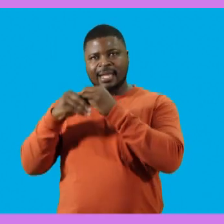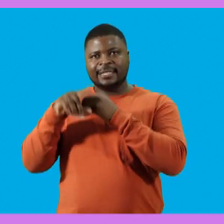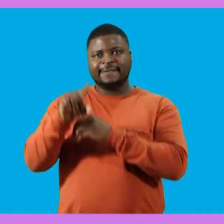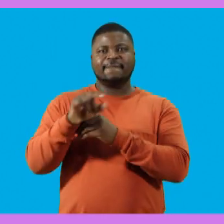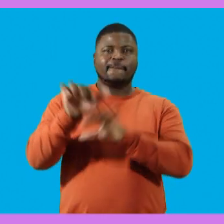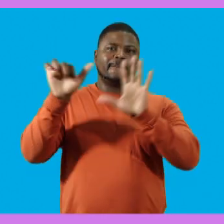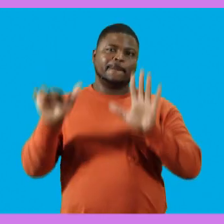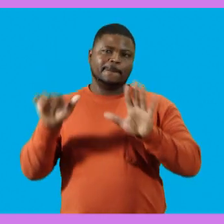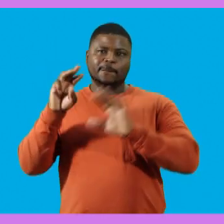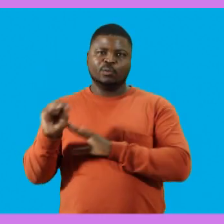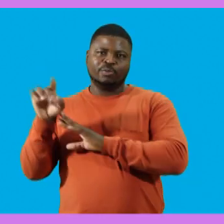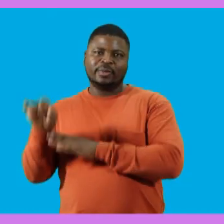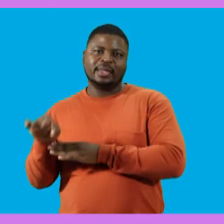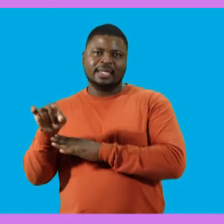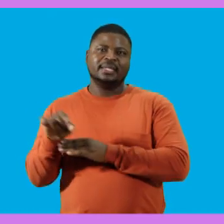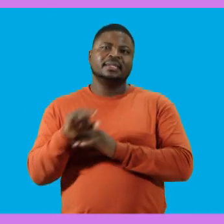here,